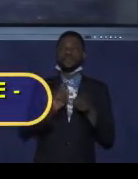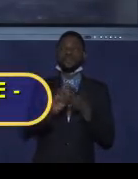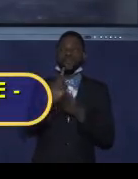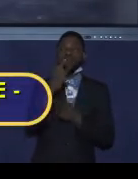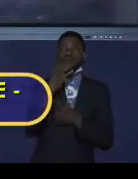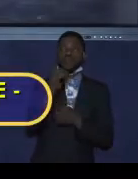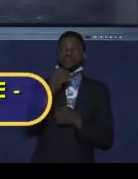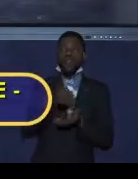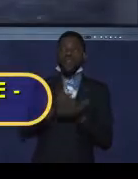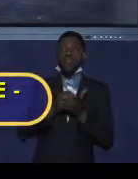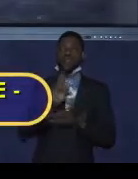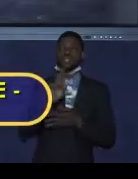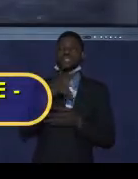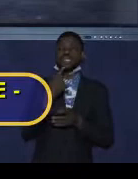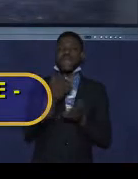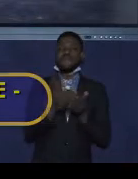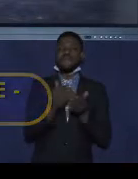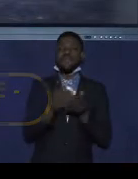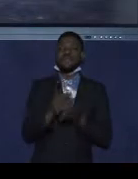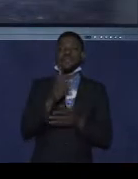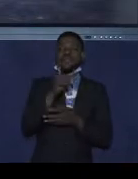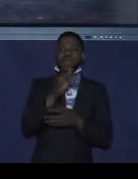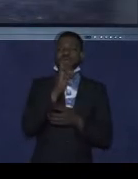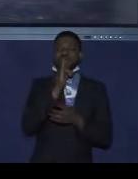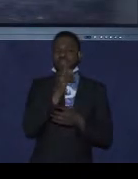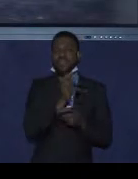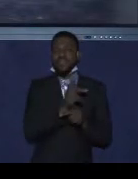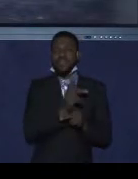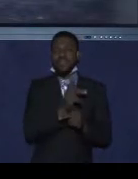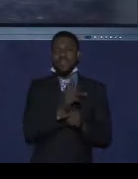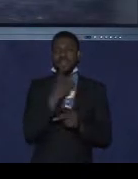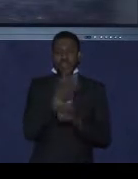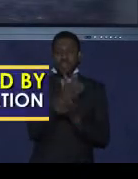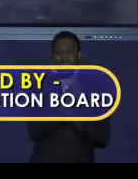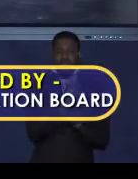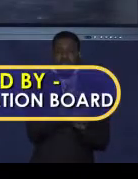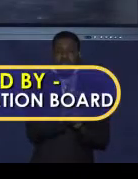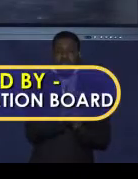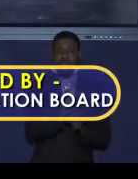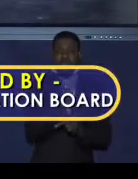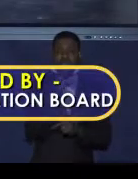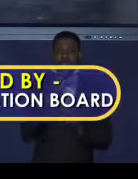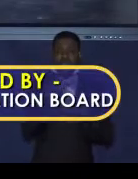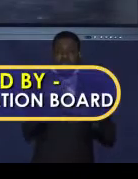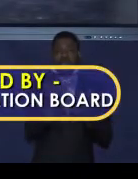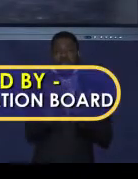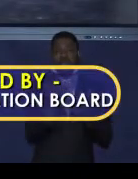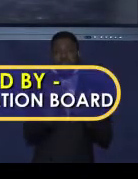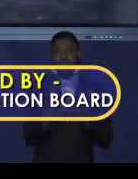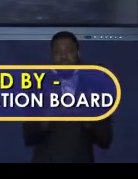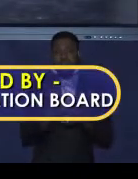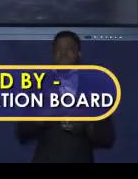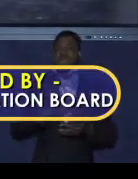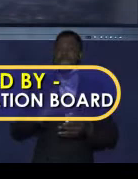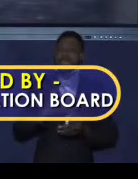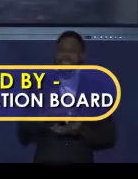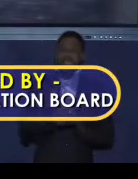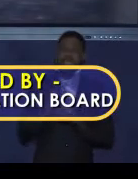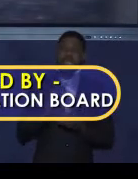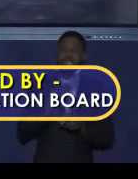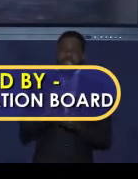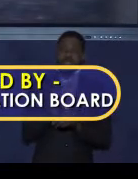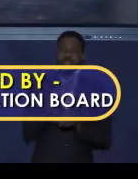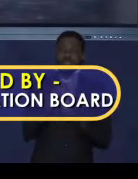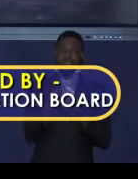To put to one's own use the money one is entrusted for safekeeping. You are given some money, please keep